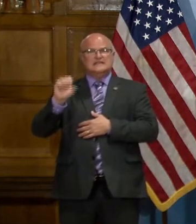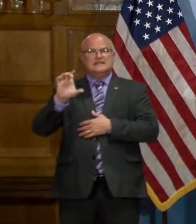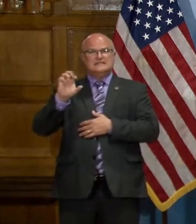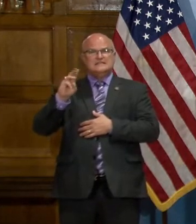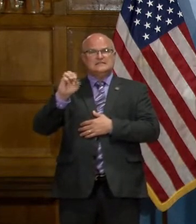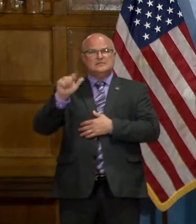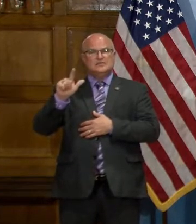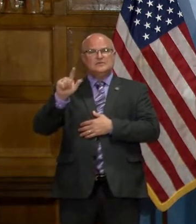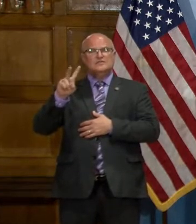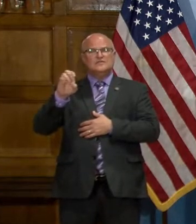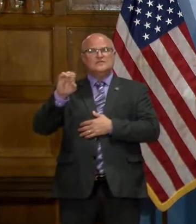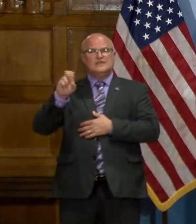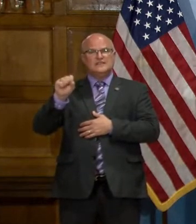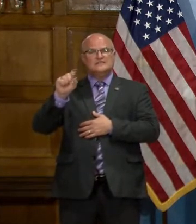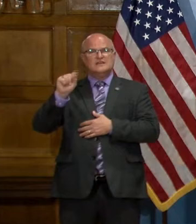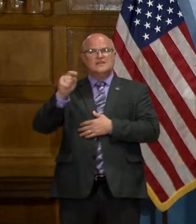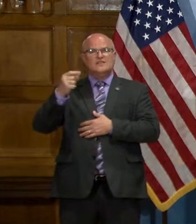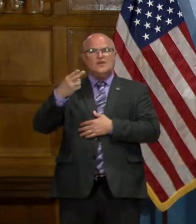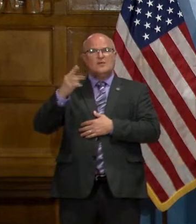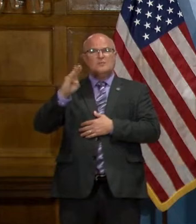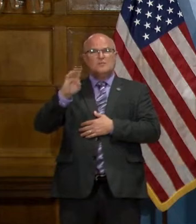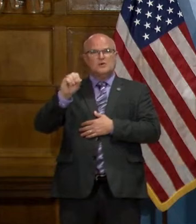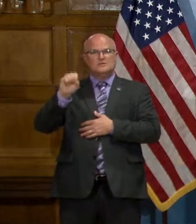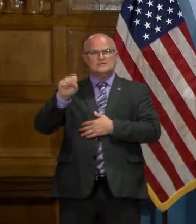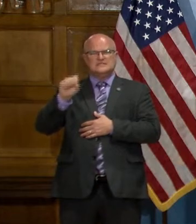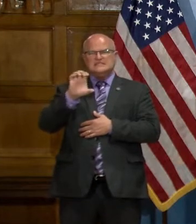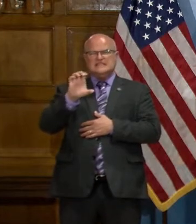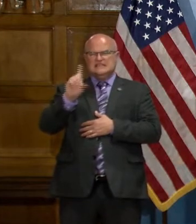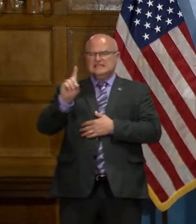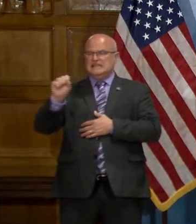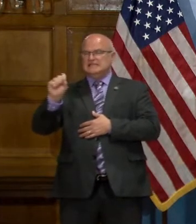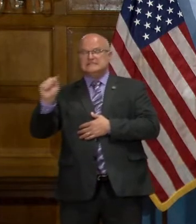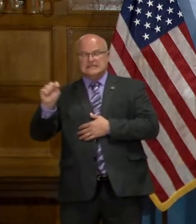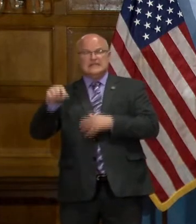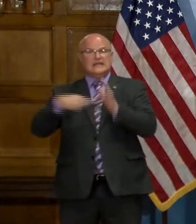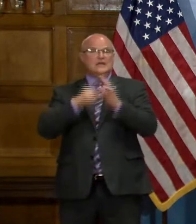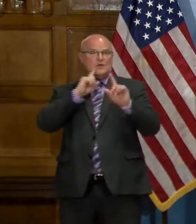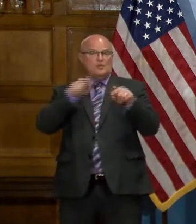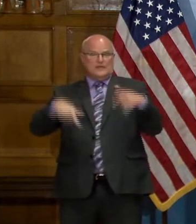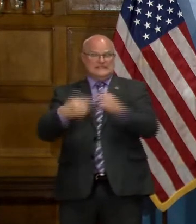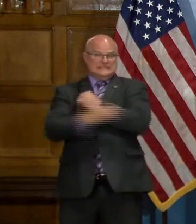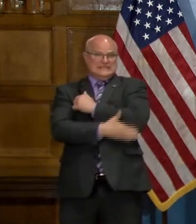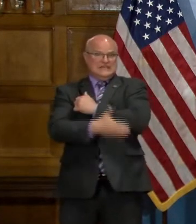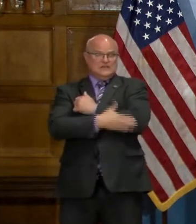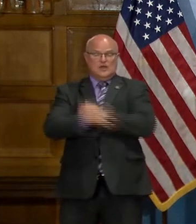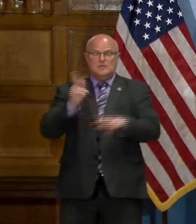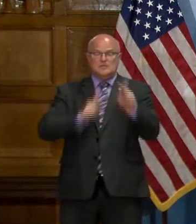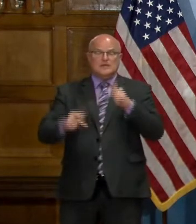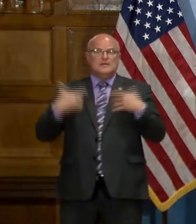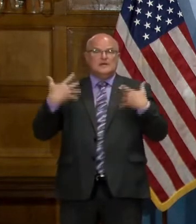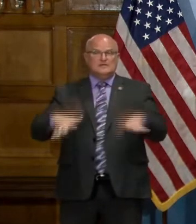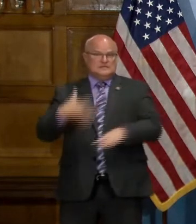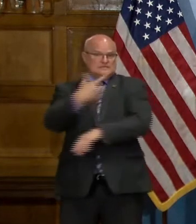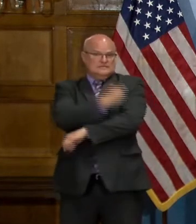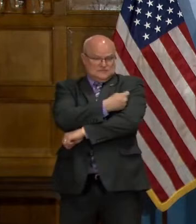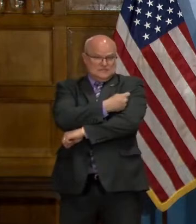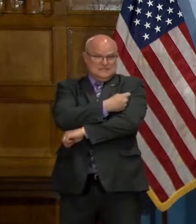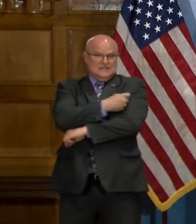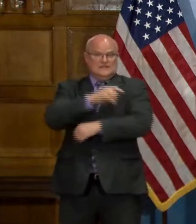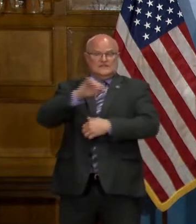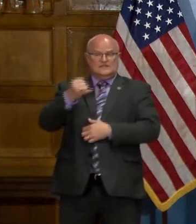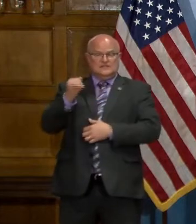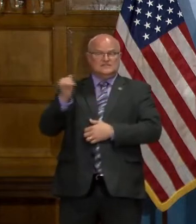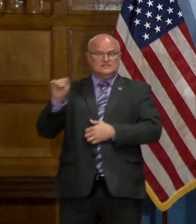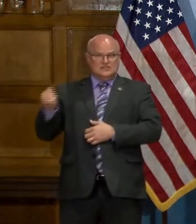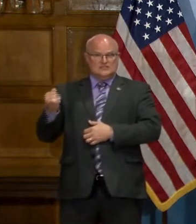venous sinus thrombosis, or CVST, reported in this country in individuals that have received the